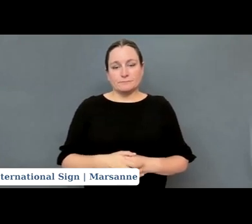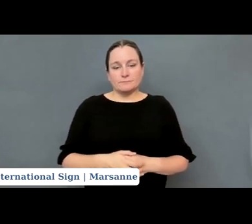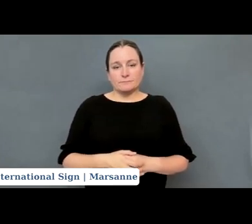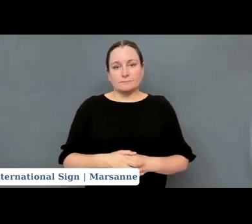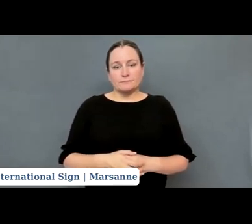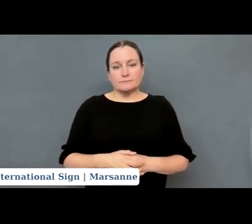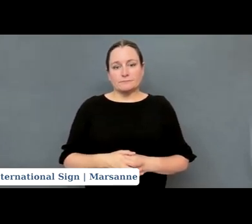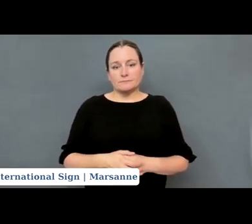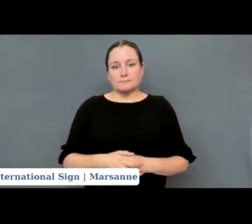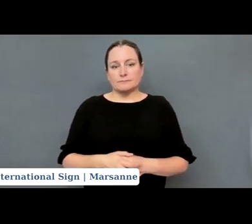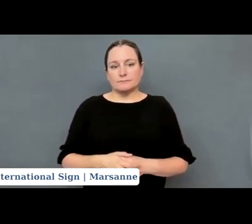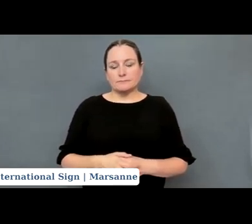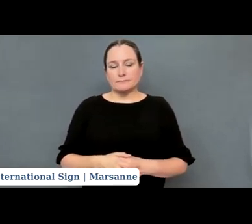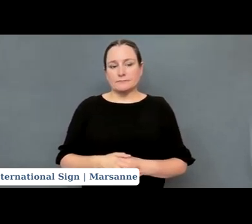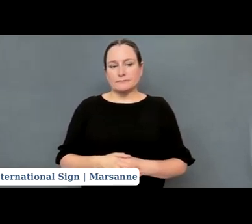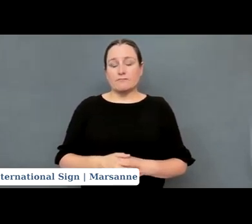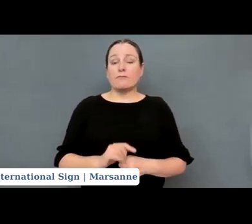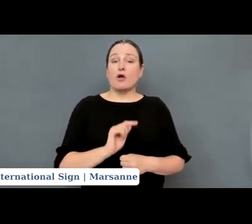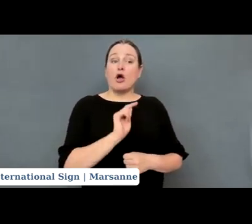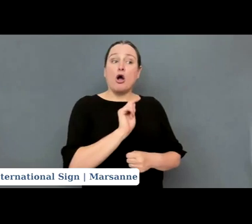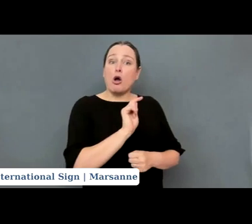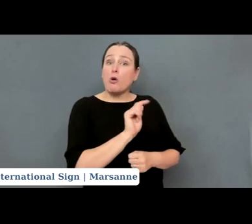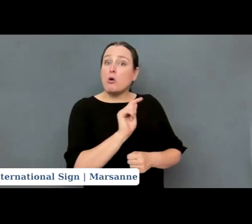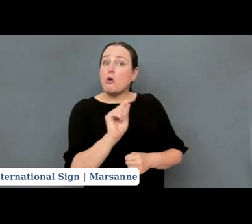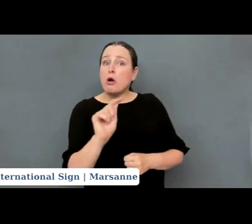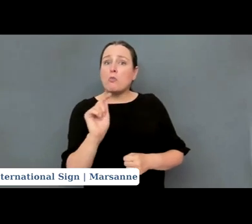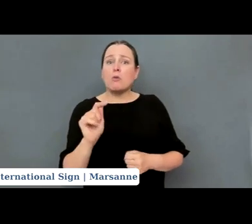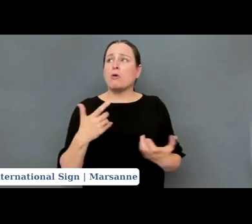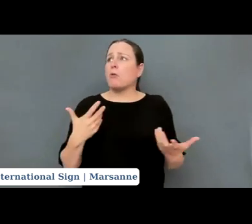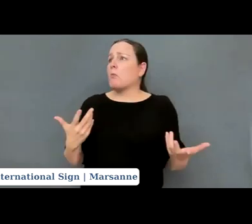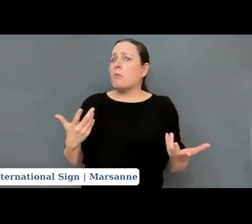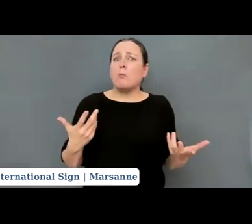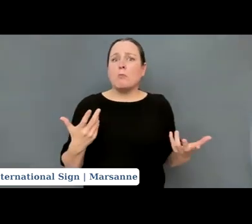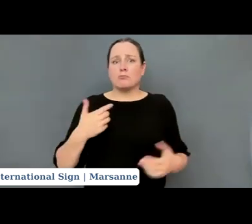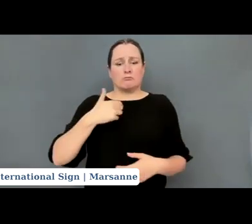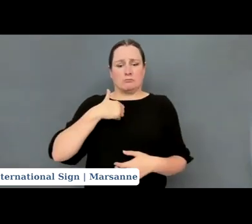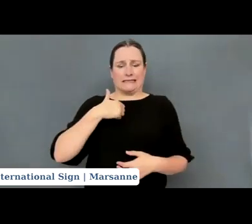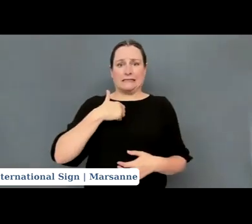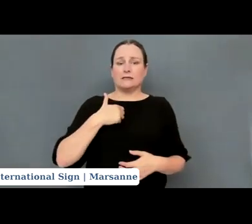access their benefits because they don't have an ID.